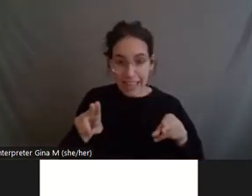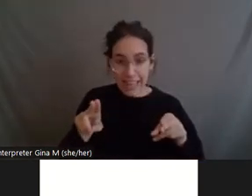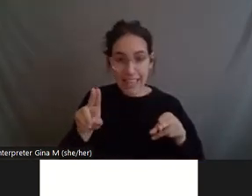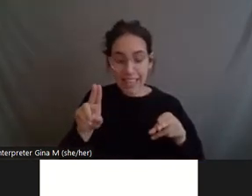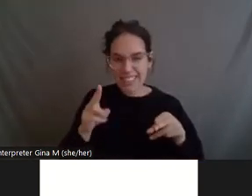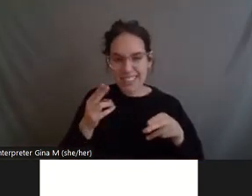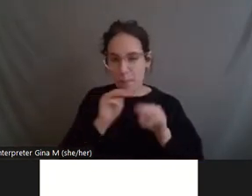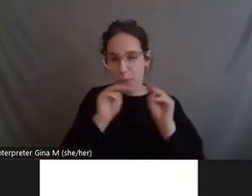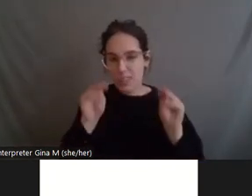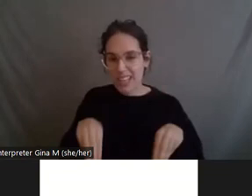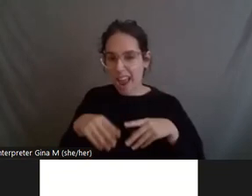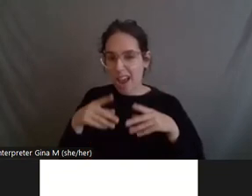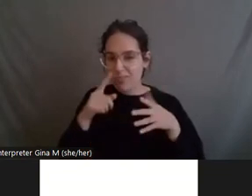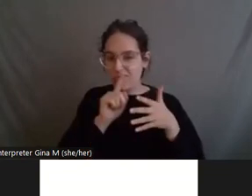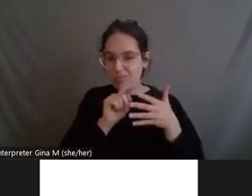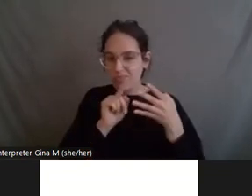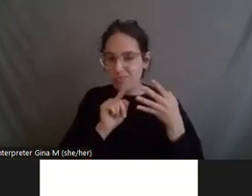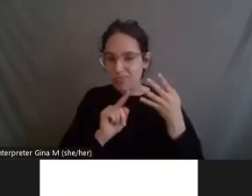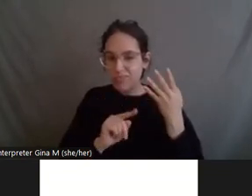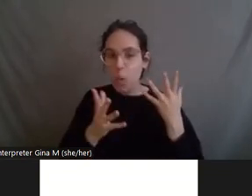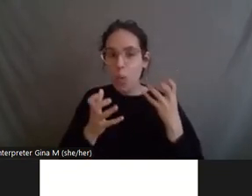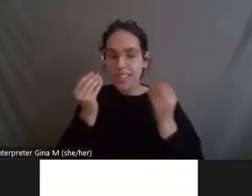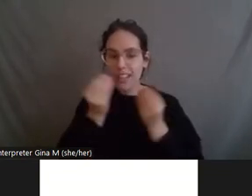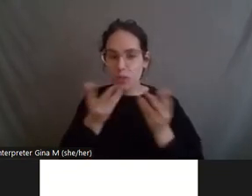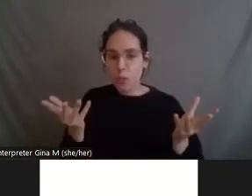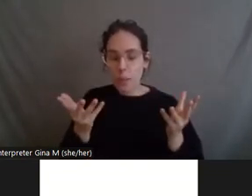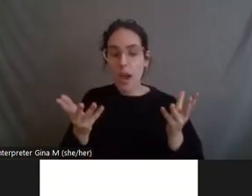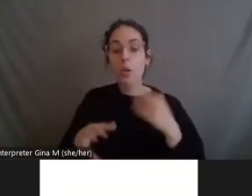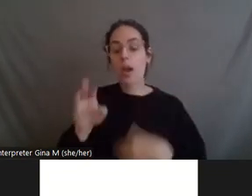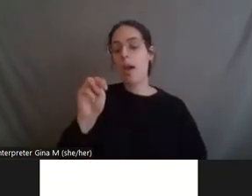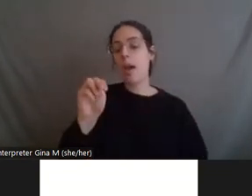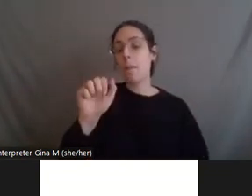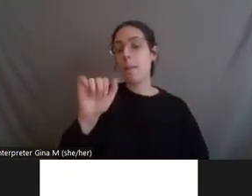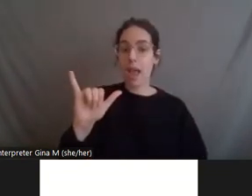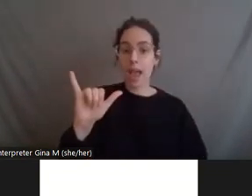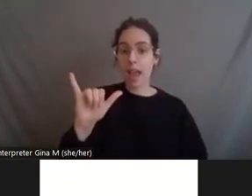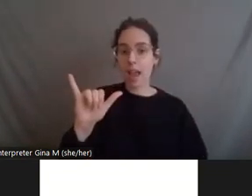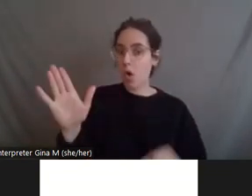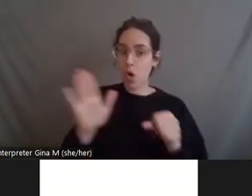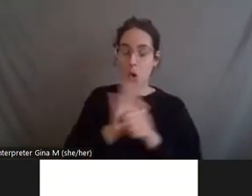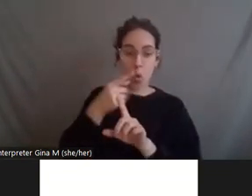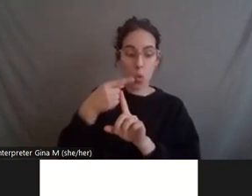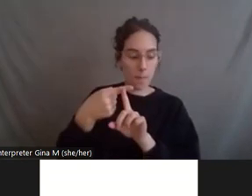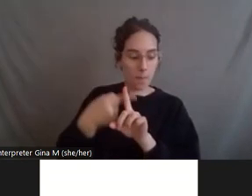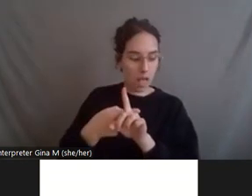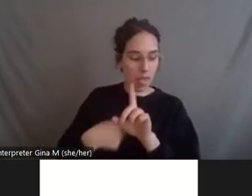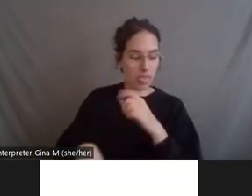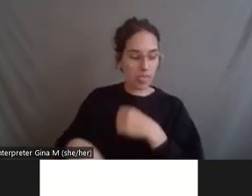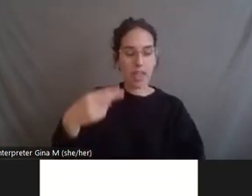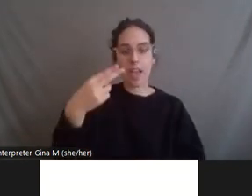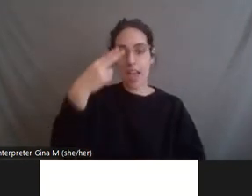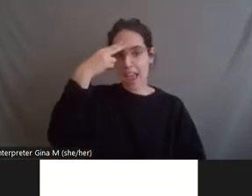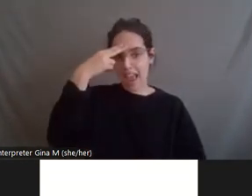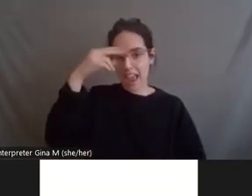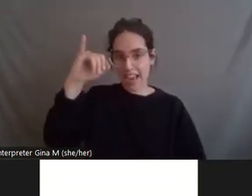last minute things I wanna let you all know about. In May, the whole month is actually Haitian Heritage Month. And because we're a